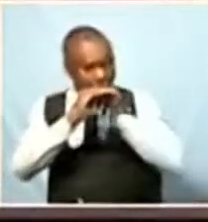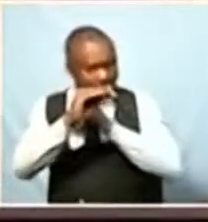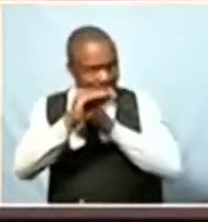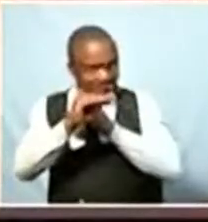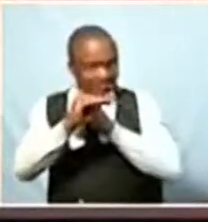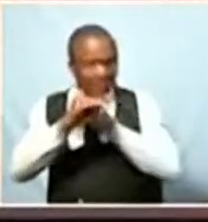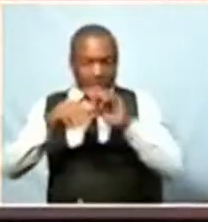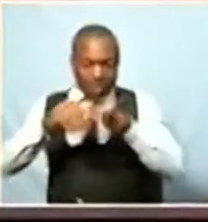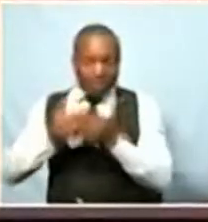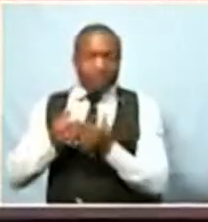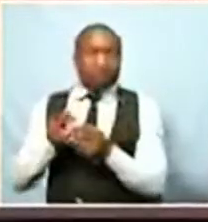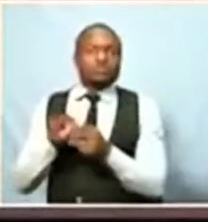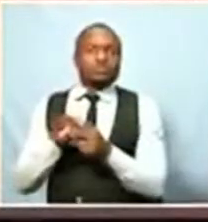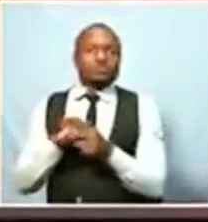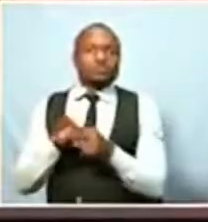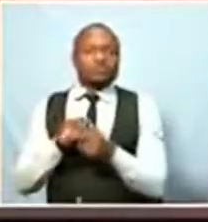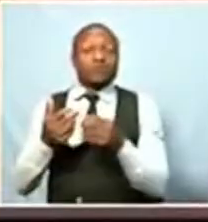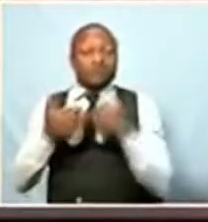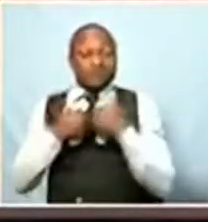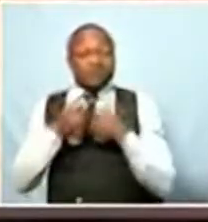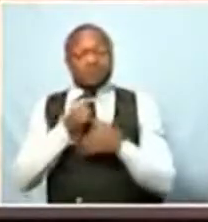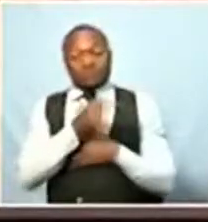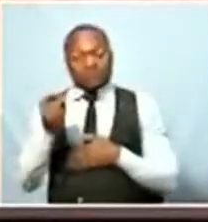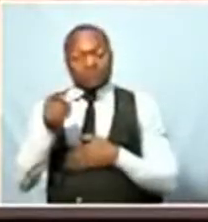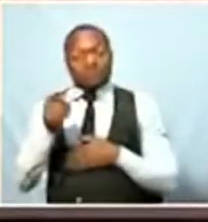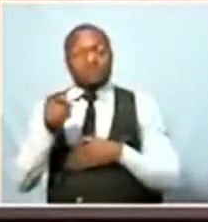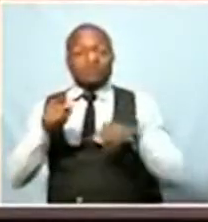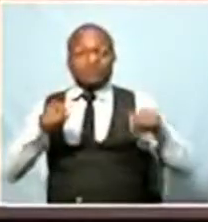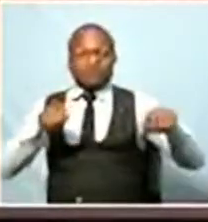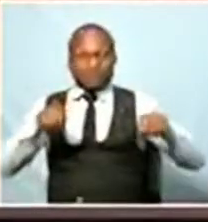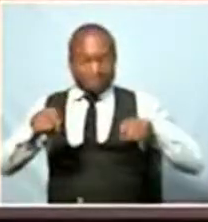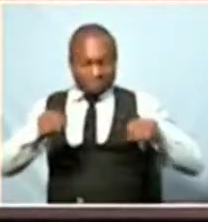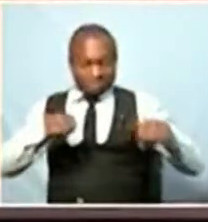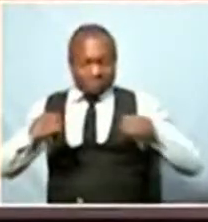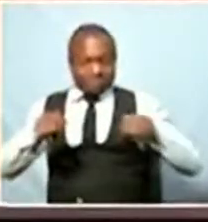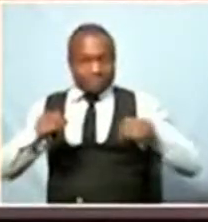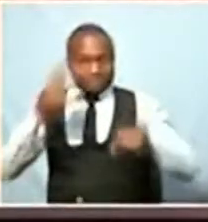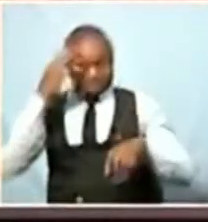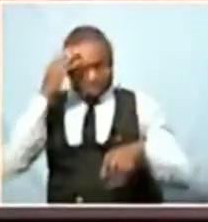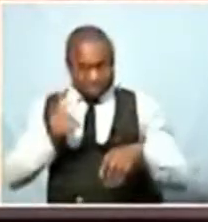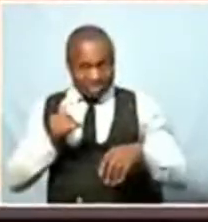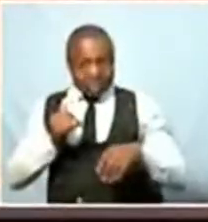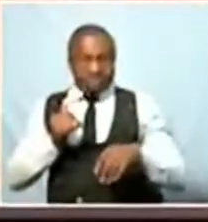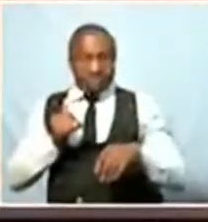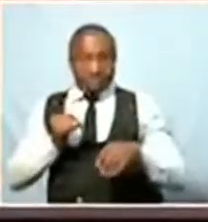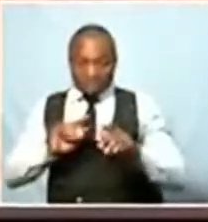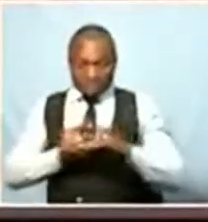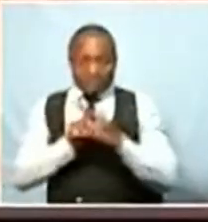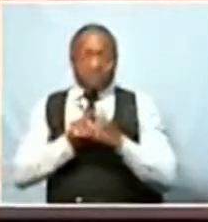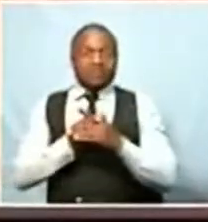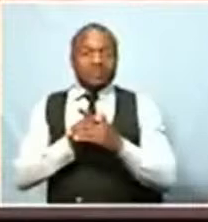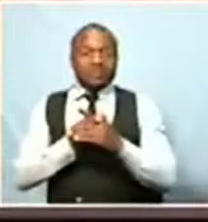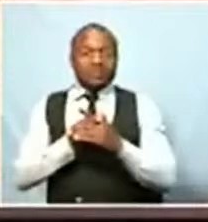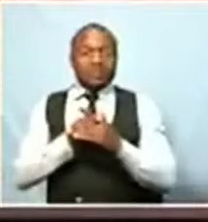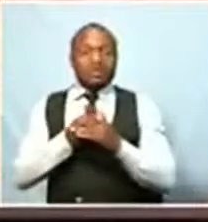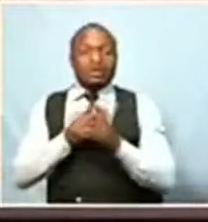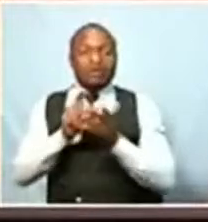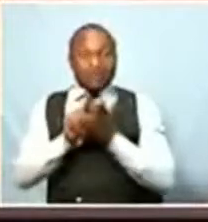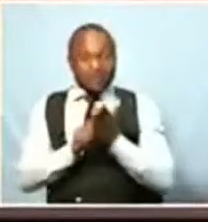how soon we'll have those regulations? Because the commencement order is running